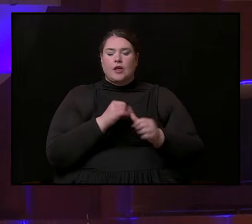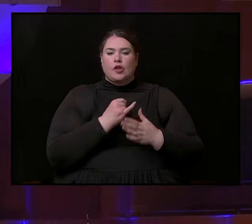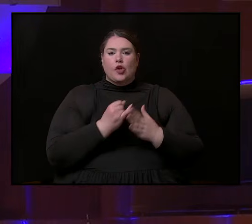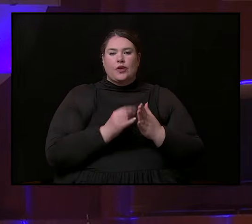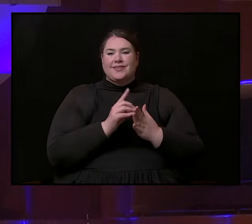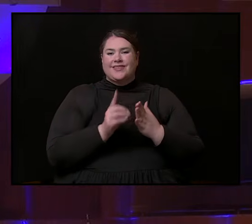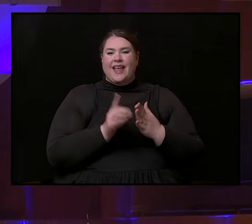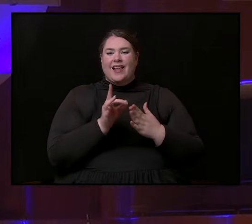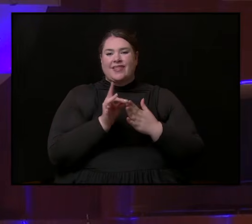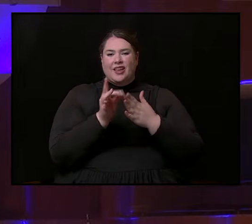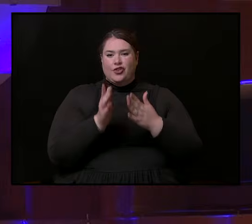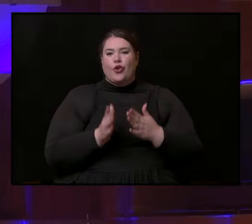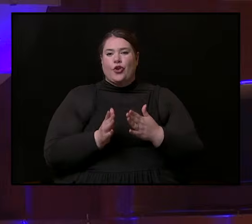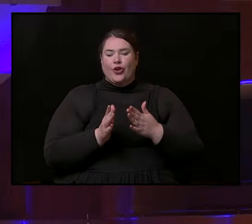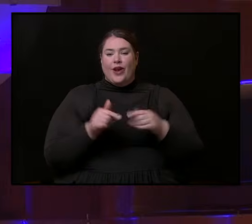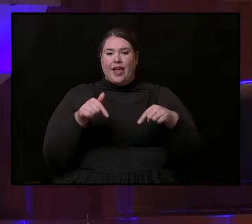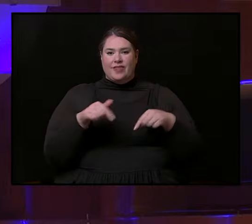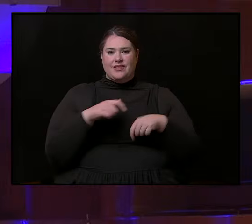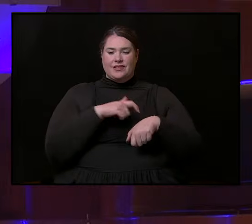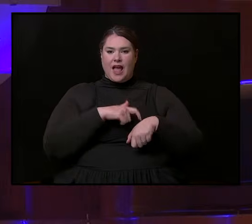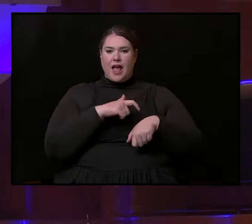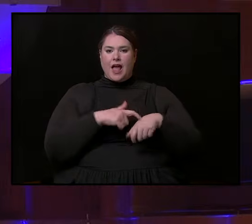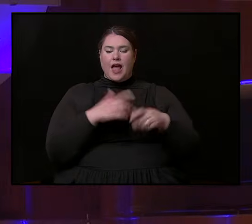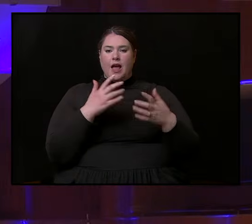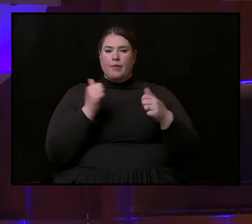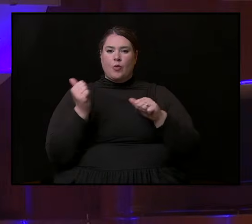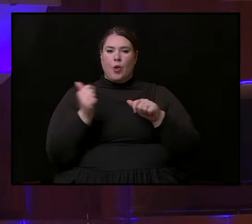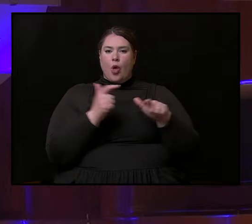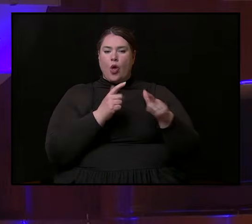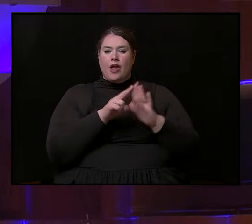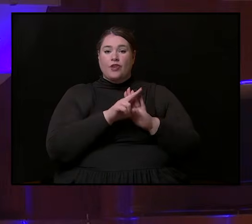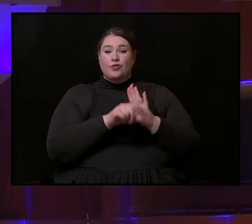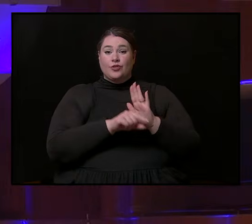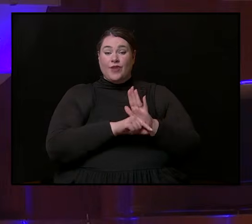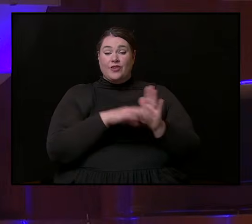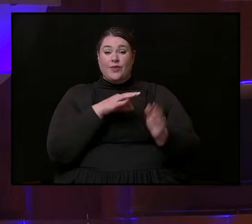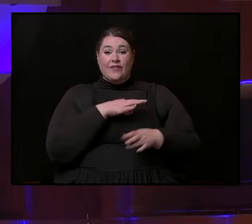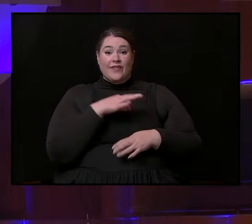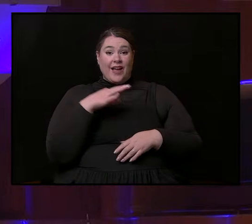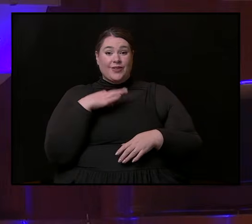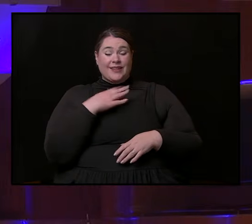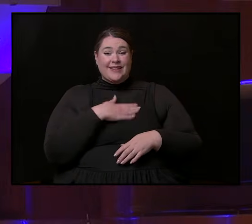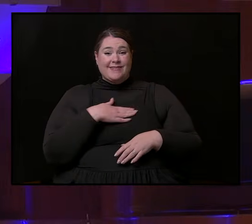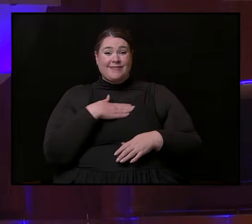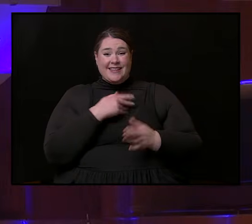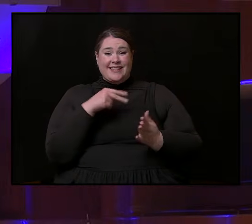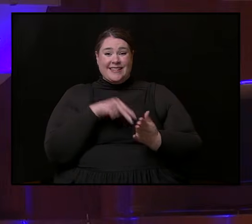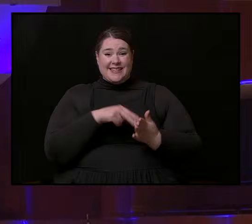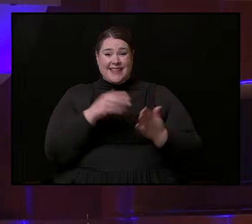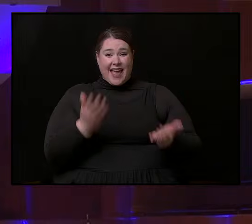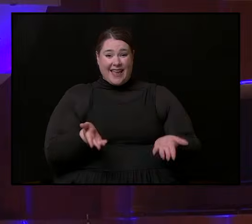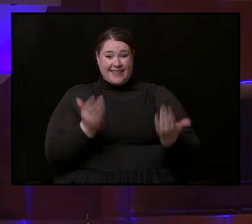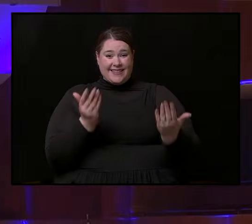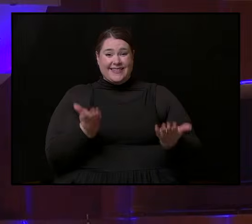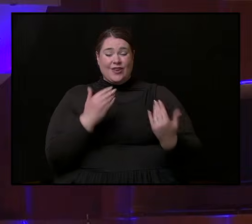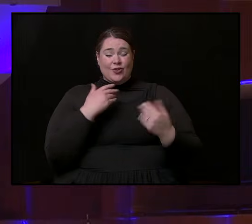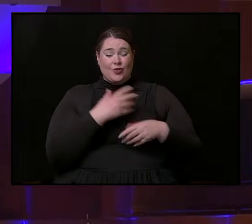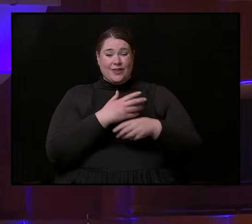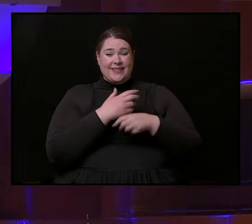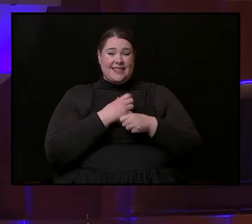leader. At this time, I would like all of our undergraduate faculty to stand and receive